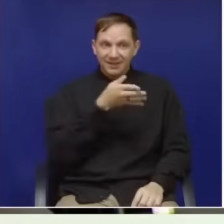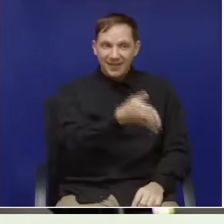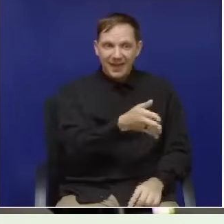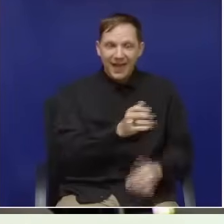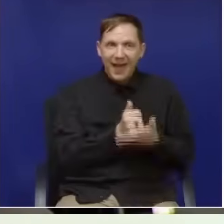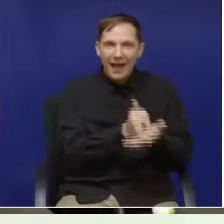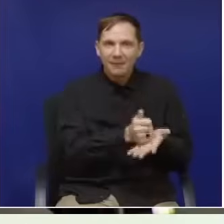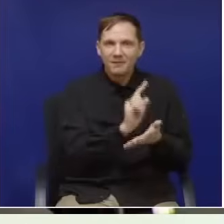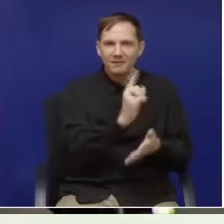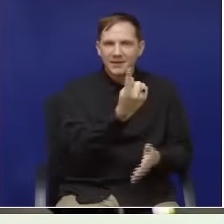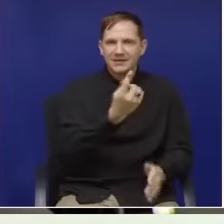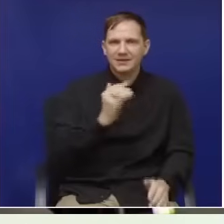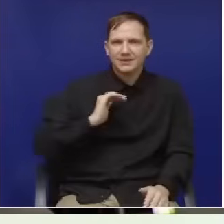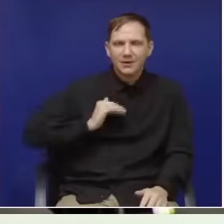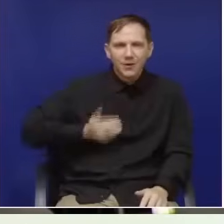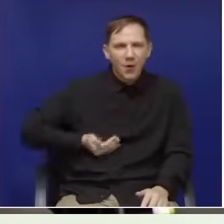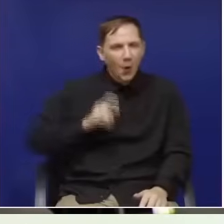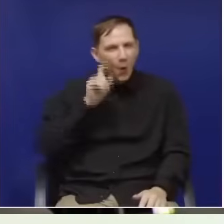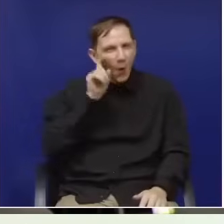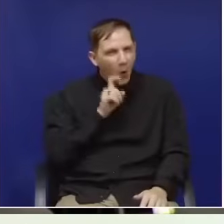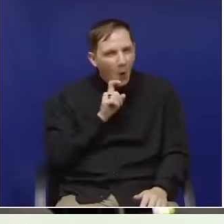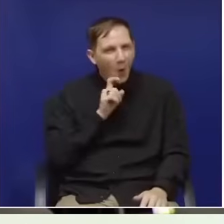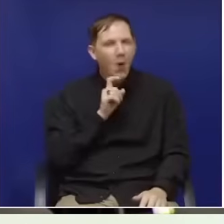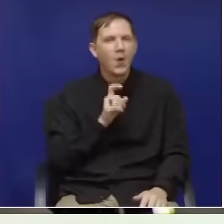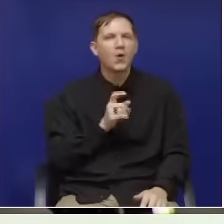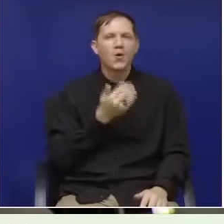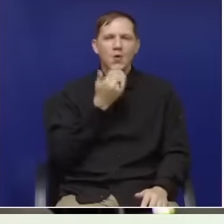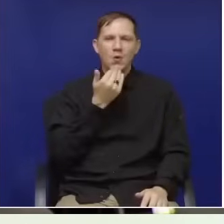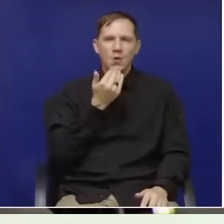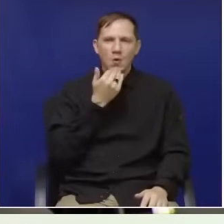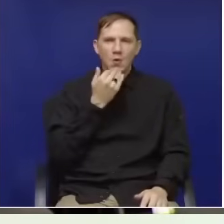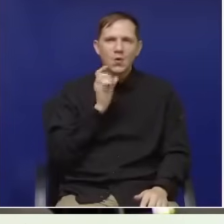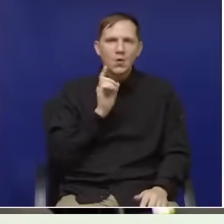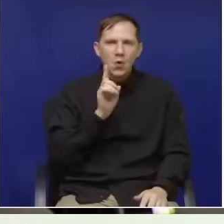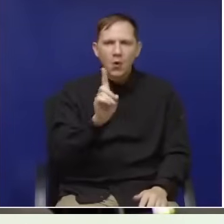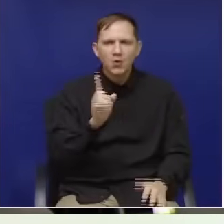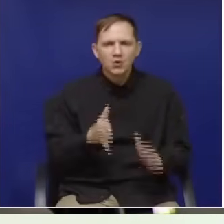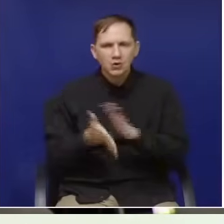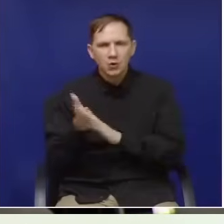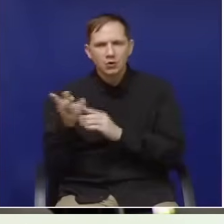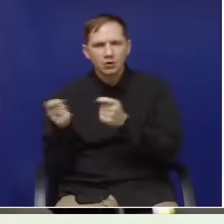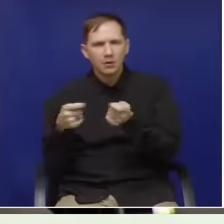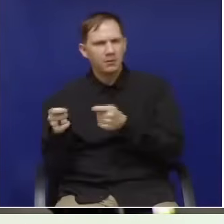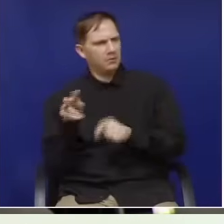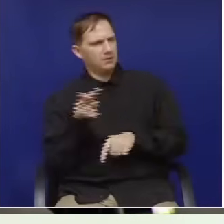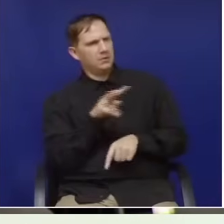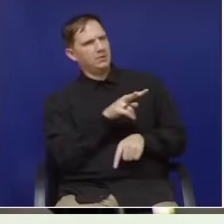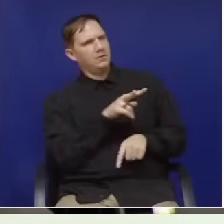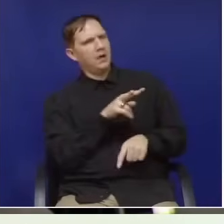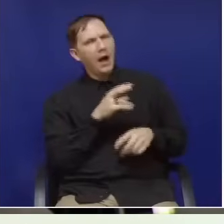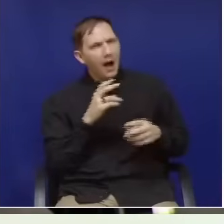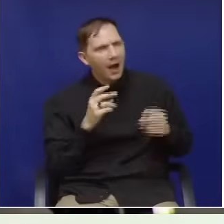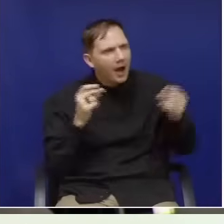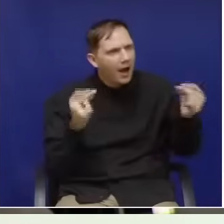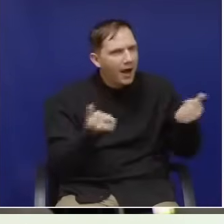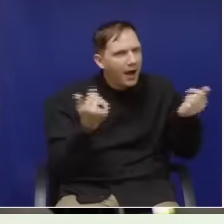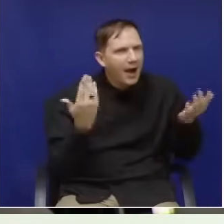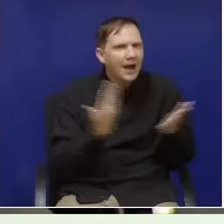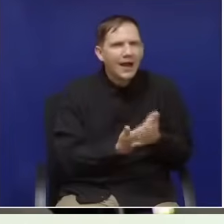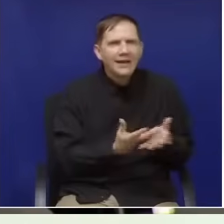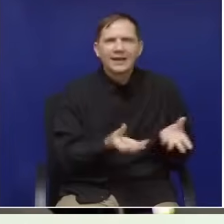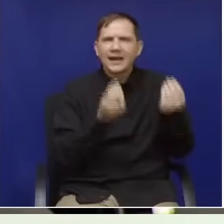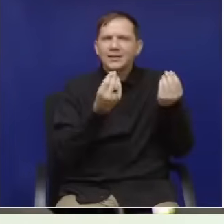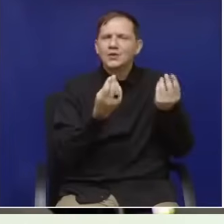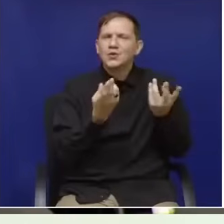very first lady, a gogo there, who was on her way to do some shopping, and suddenly she saw that she could get a smart ID around the